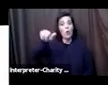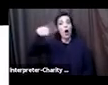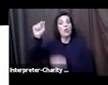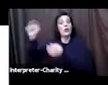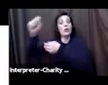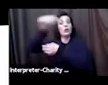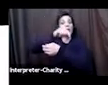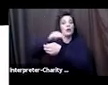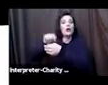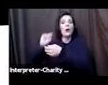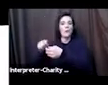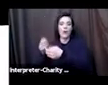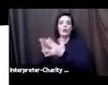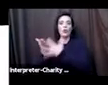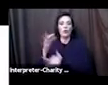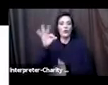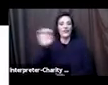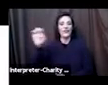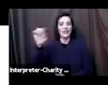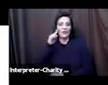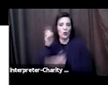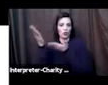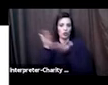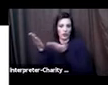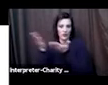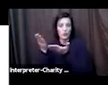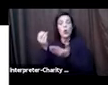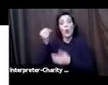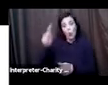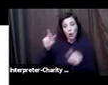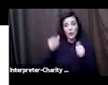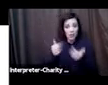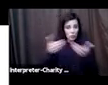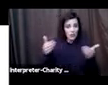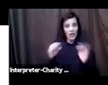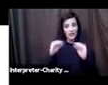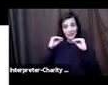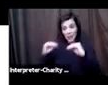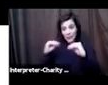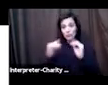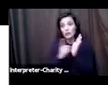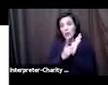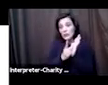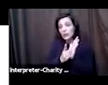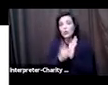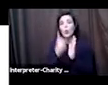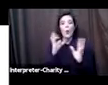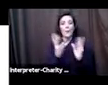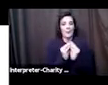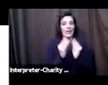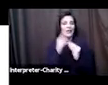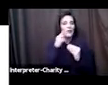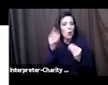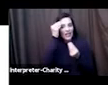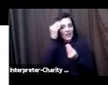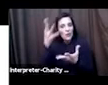go through a fee for service, or we can do a device demonstration or just a meeting for like information and assistance